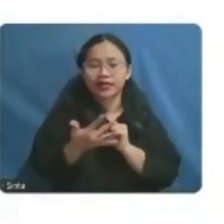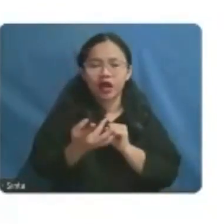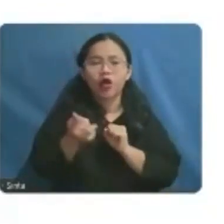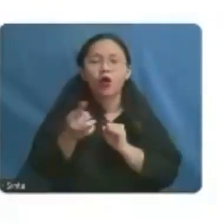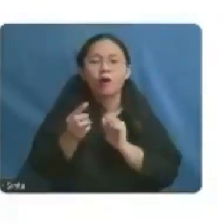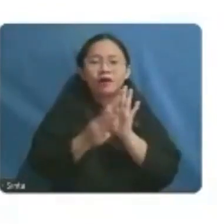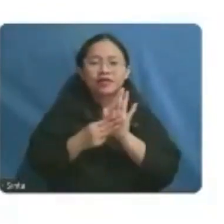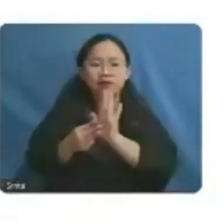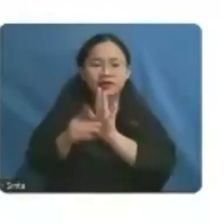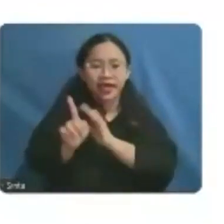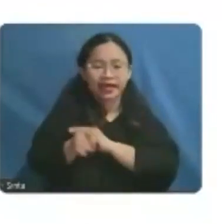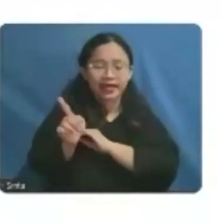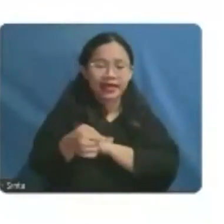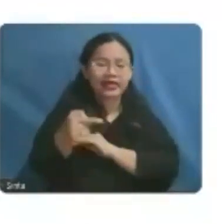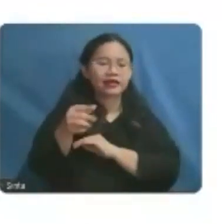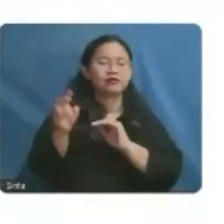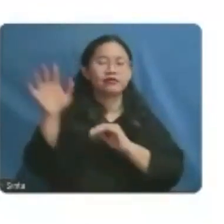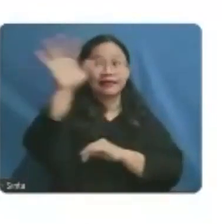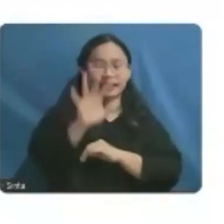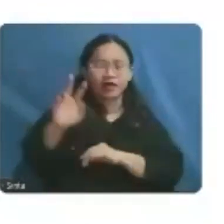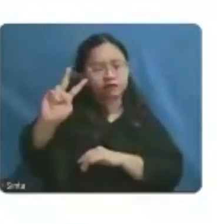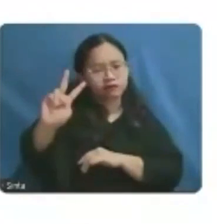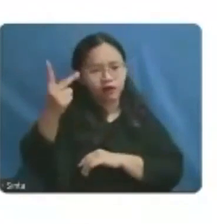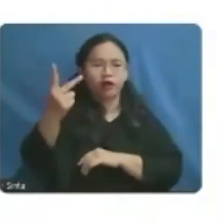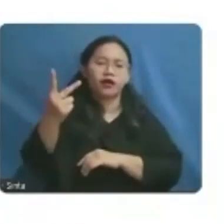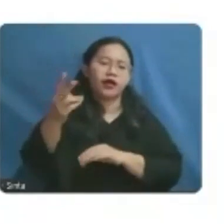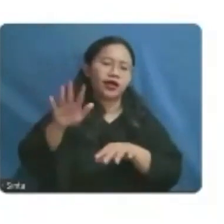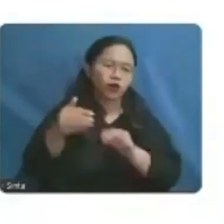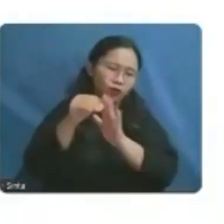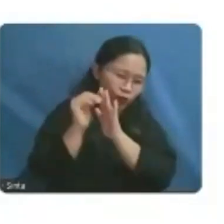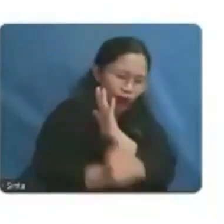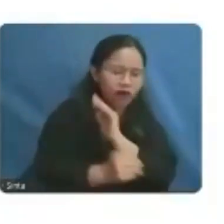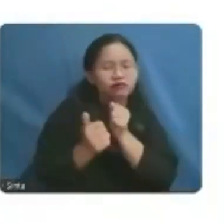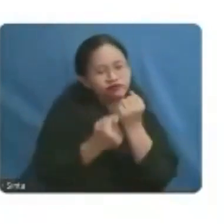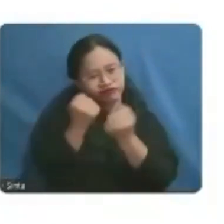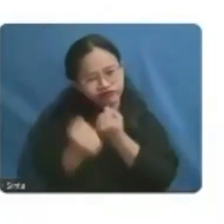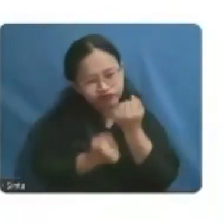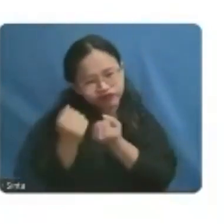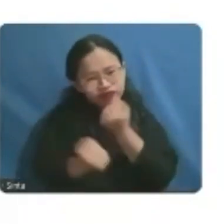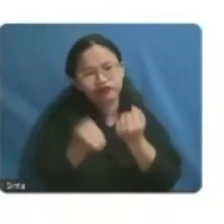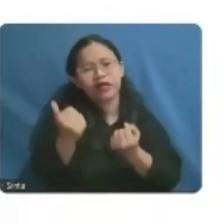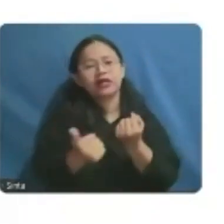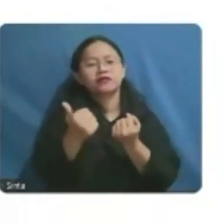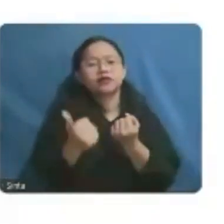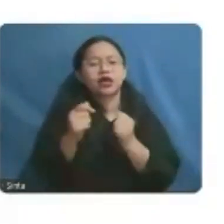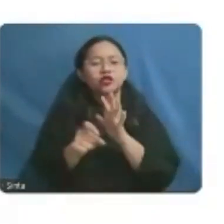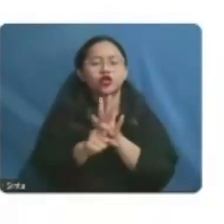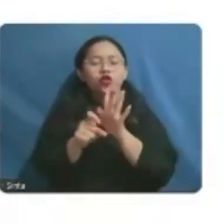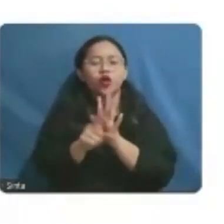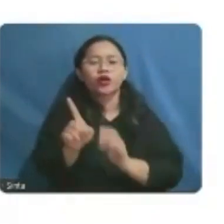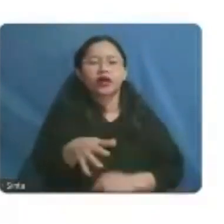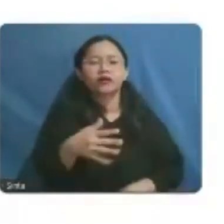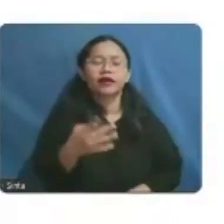reduce CO2 emissions or other greenhouse gases, will also reduce ambient air